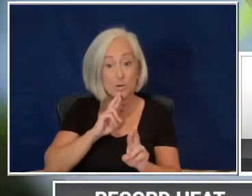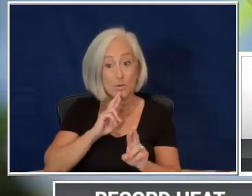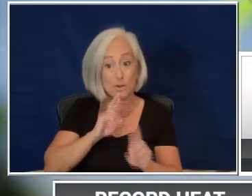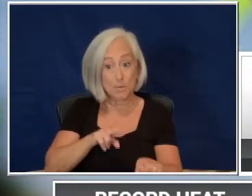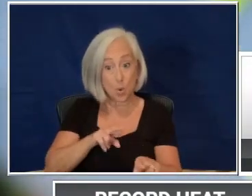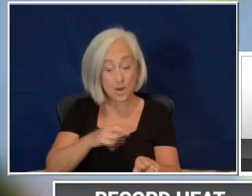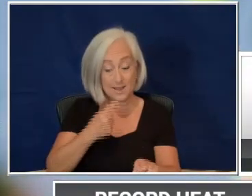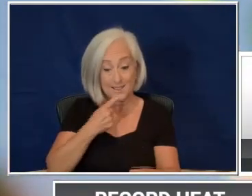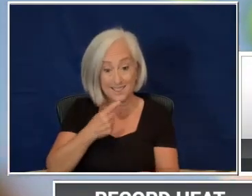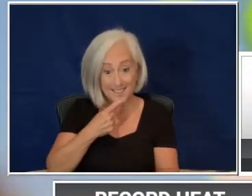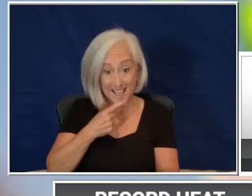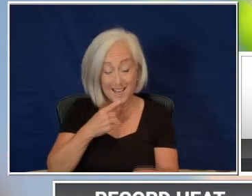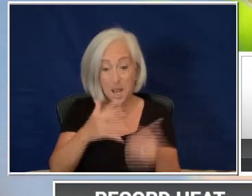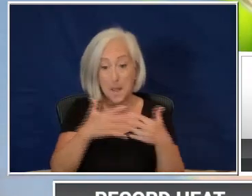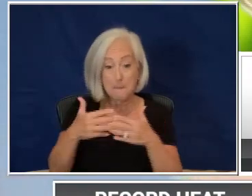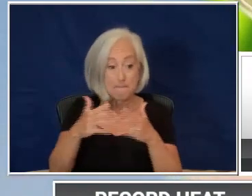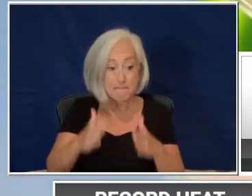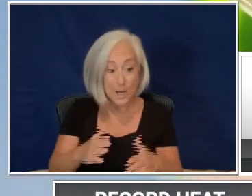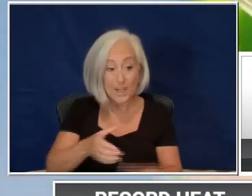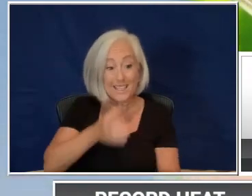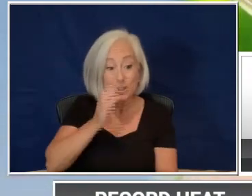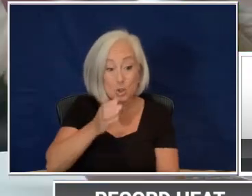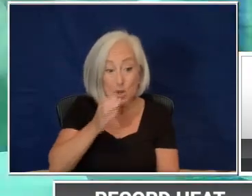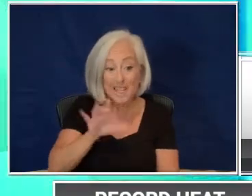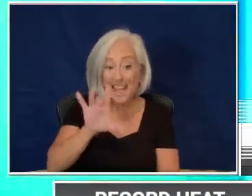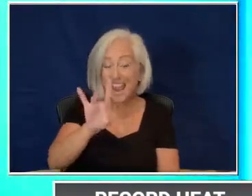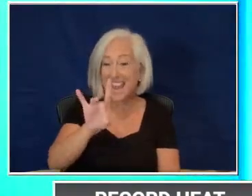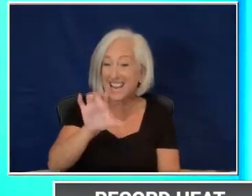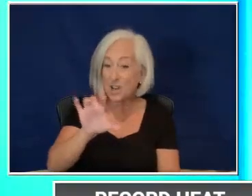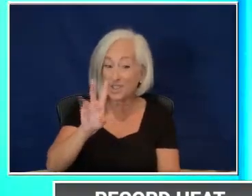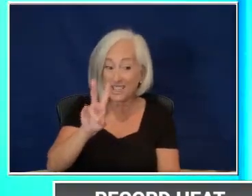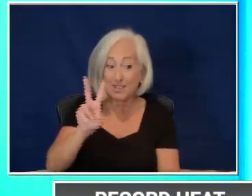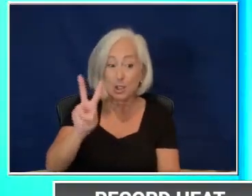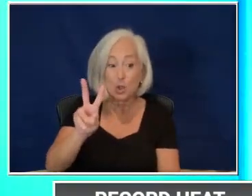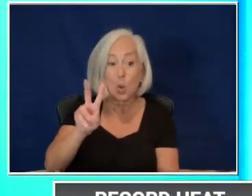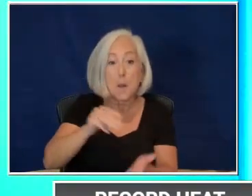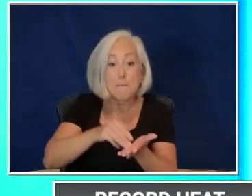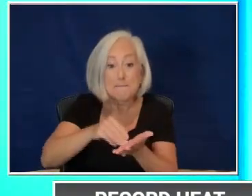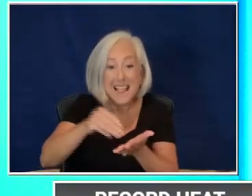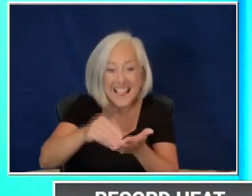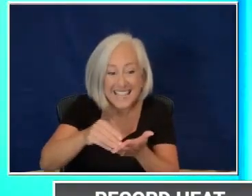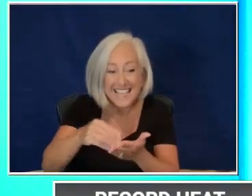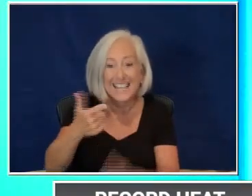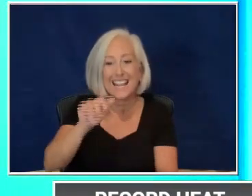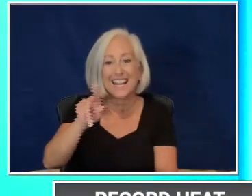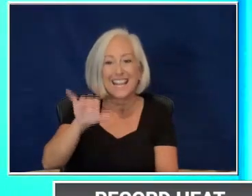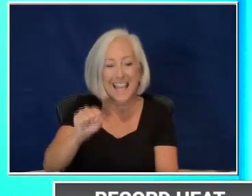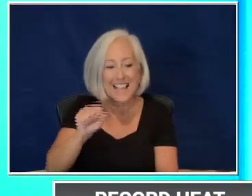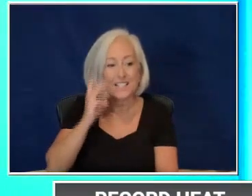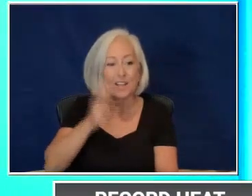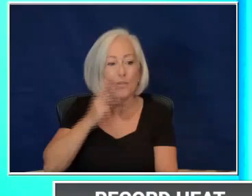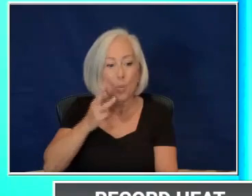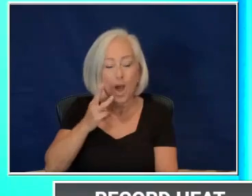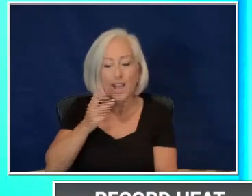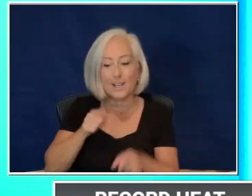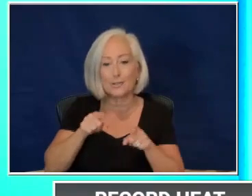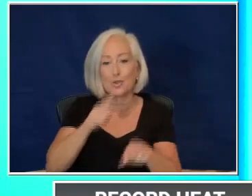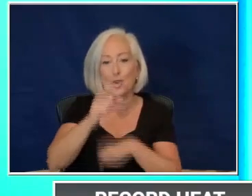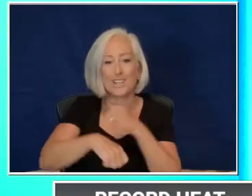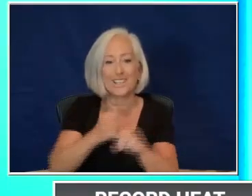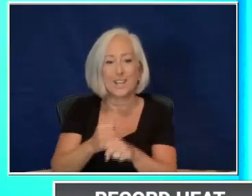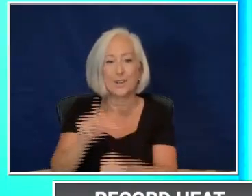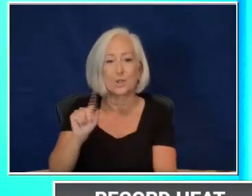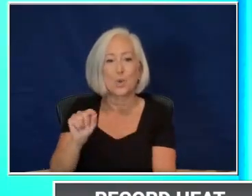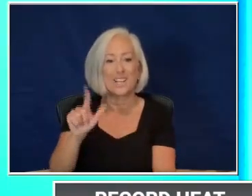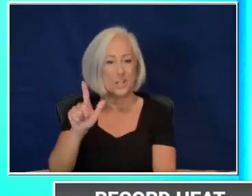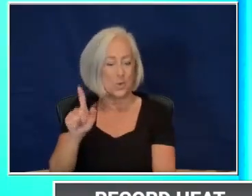872 million gallons of wine in 2021. All right, good fun facts to end us this morning. Thanks for being with us today. Don't forget, you can catch our